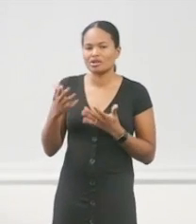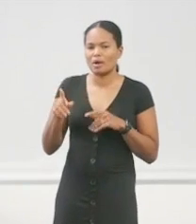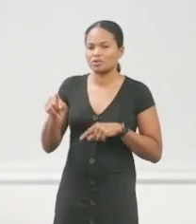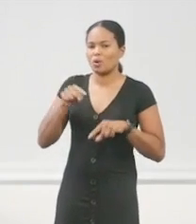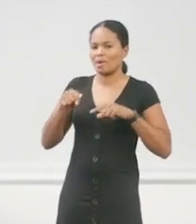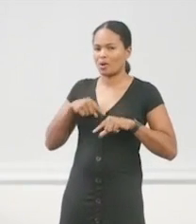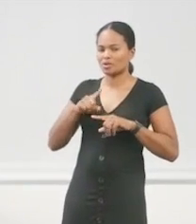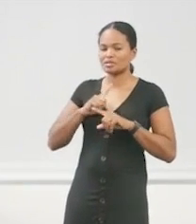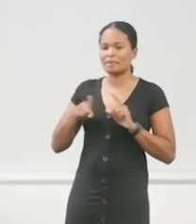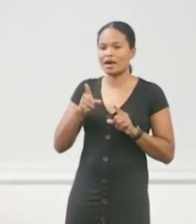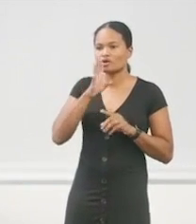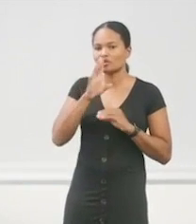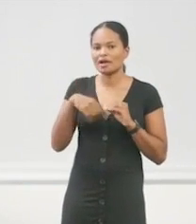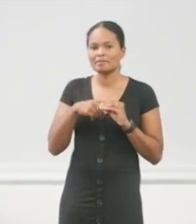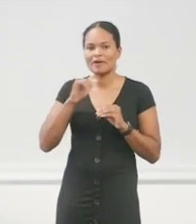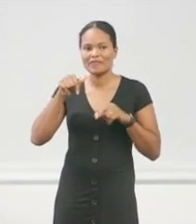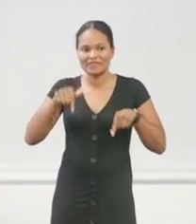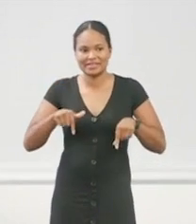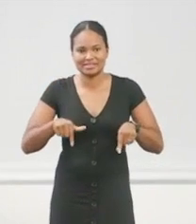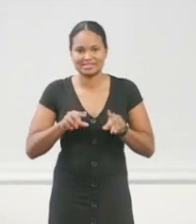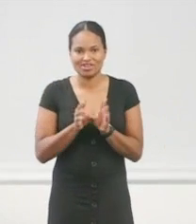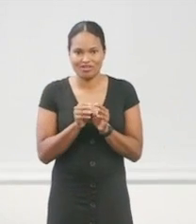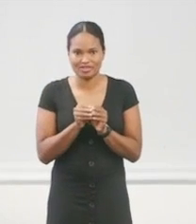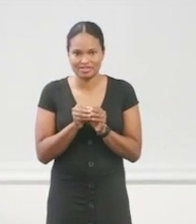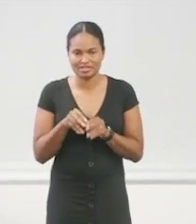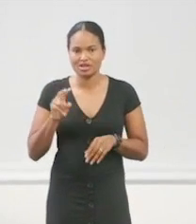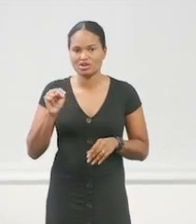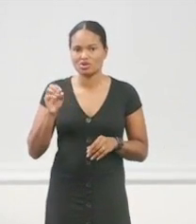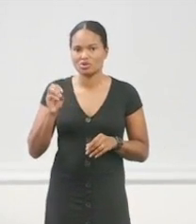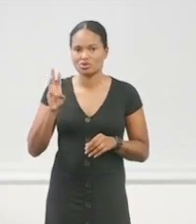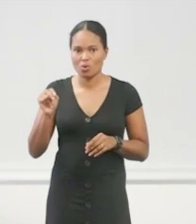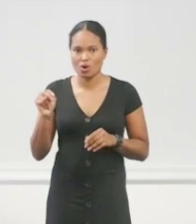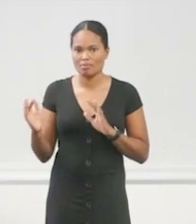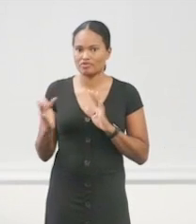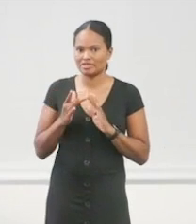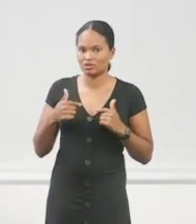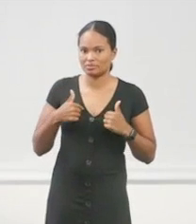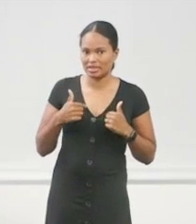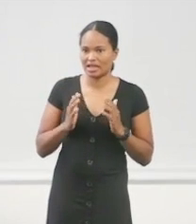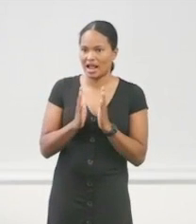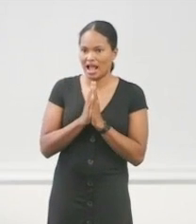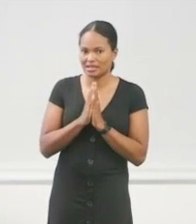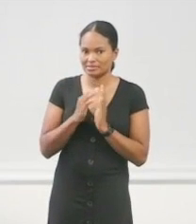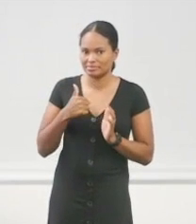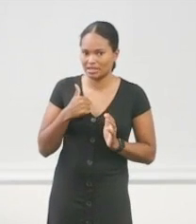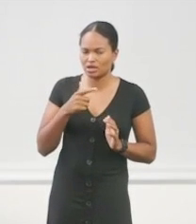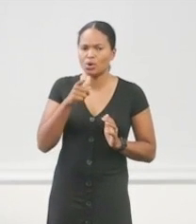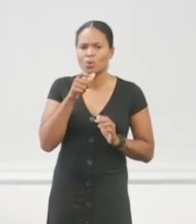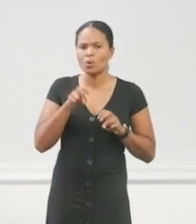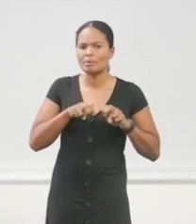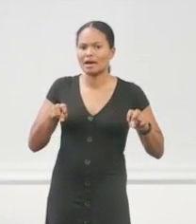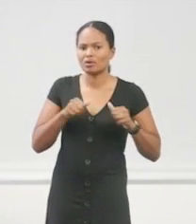we were talking about this particular conference, Norm reached out to me and said, who would you like to have on the panel with